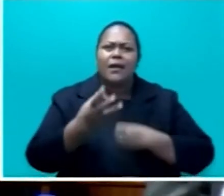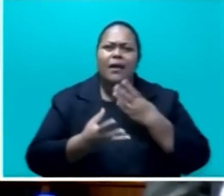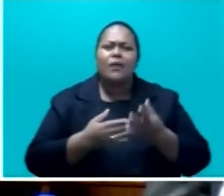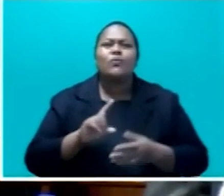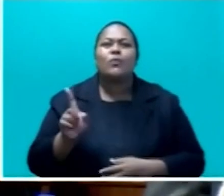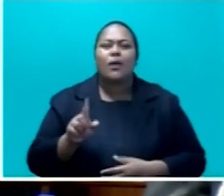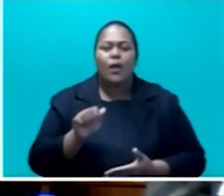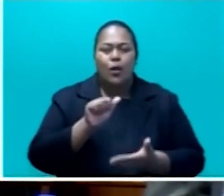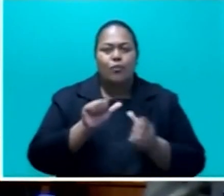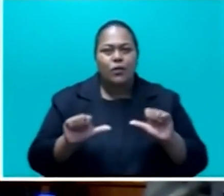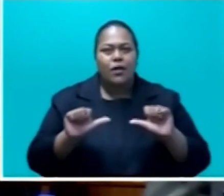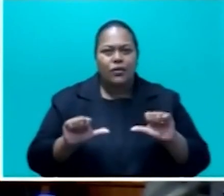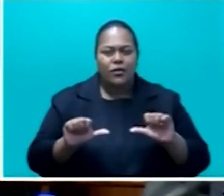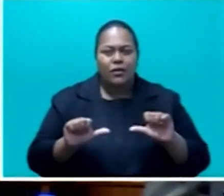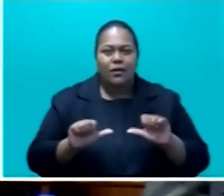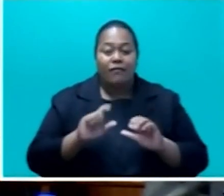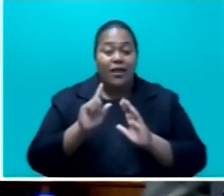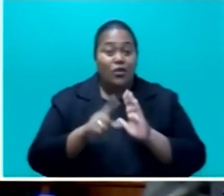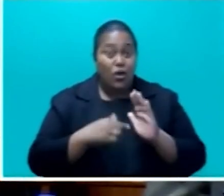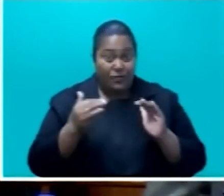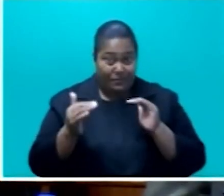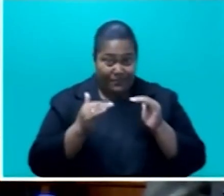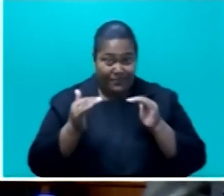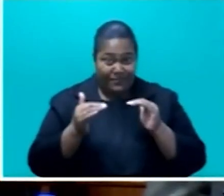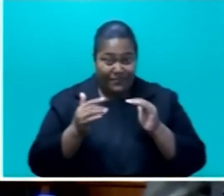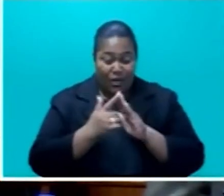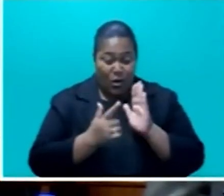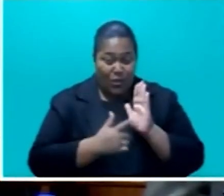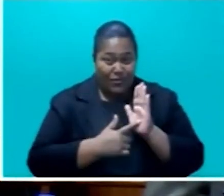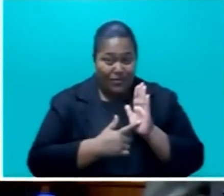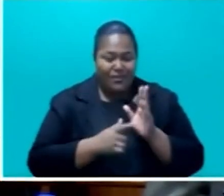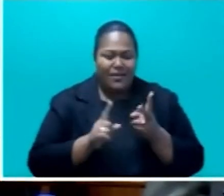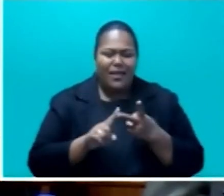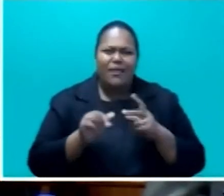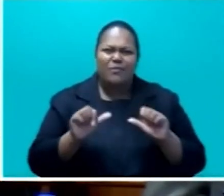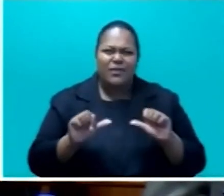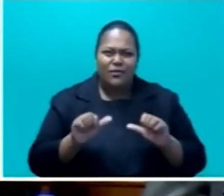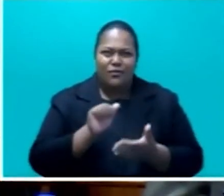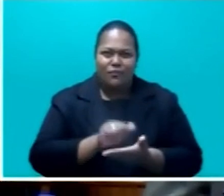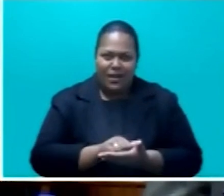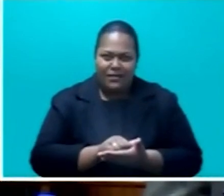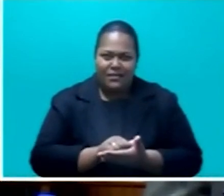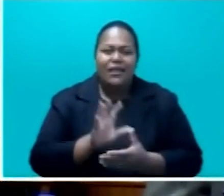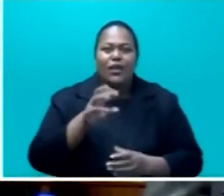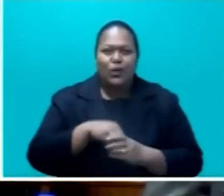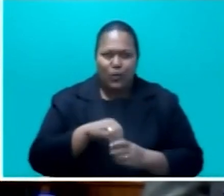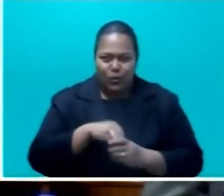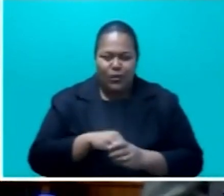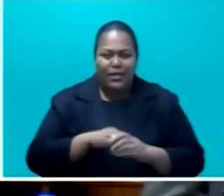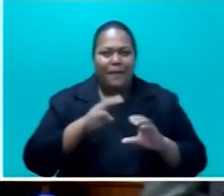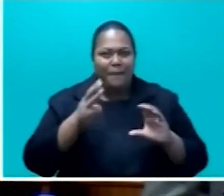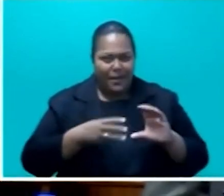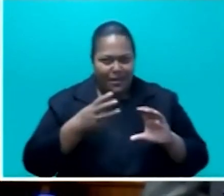all individuals, including journalists and media organizations.